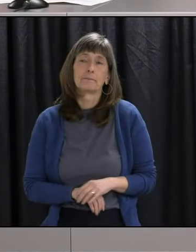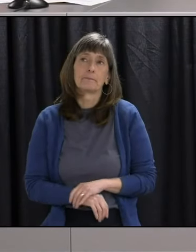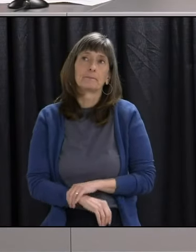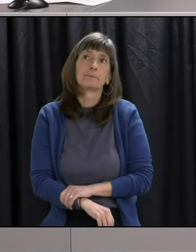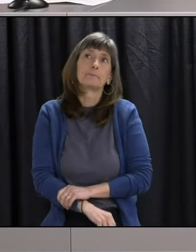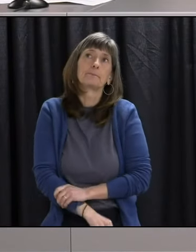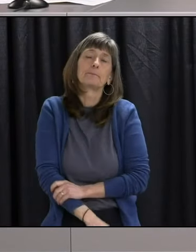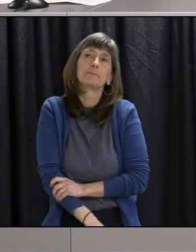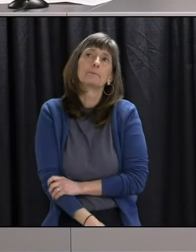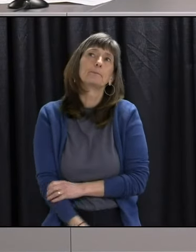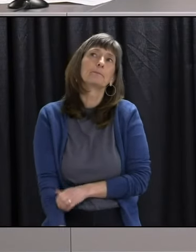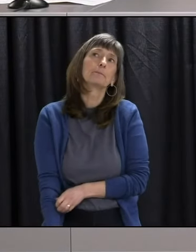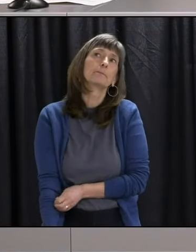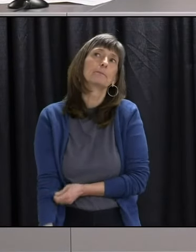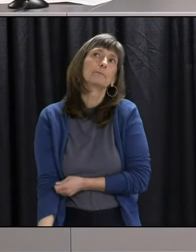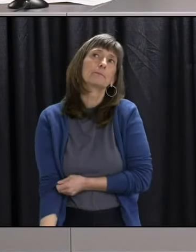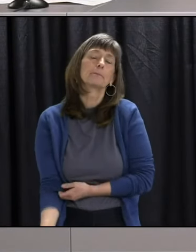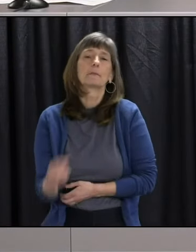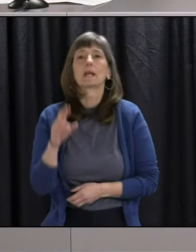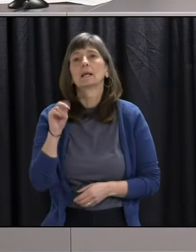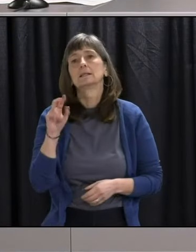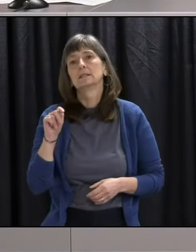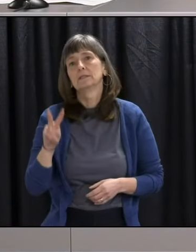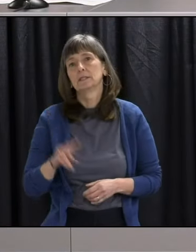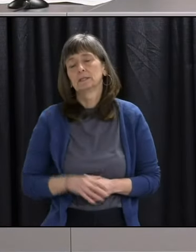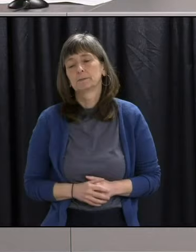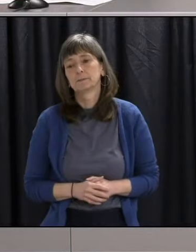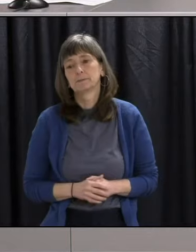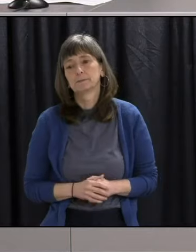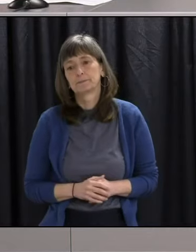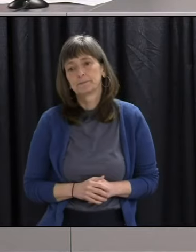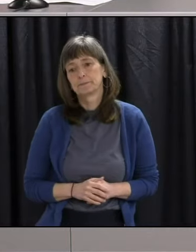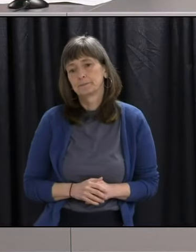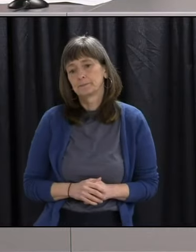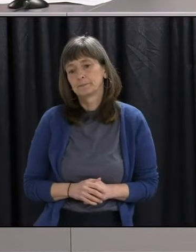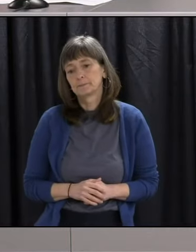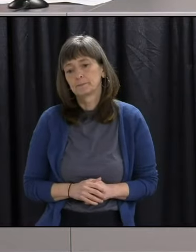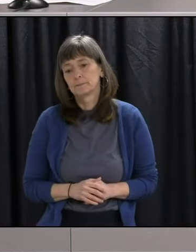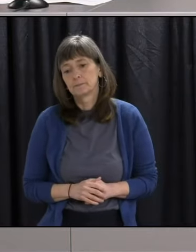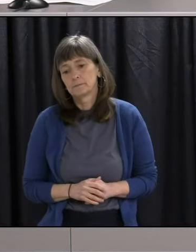Our next questions are from Kellyanne Roberts of NTV News. Please go ahead.